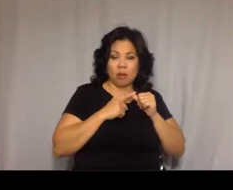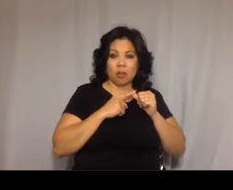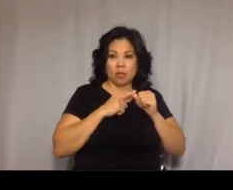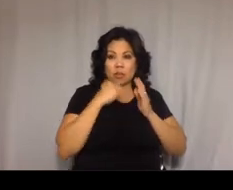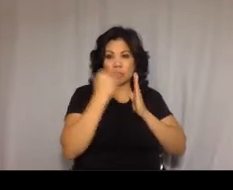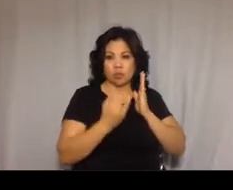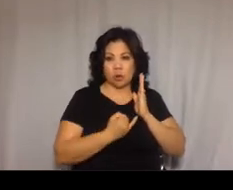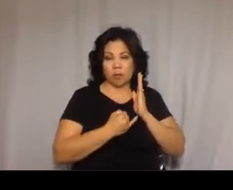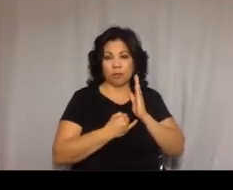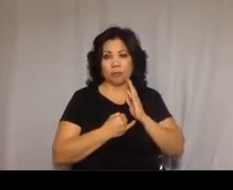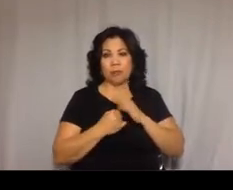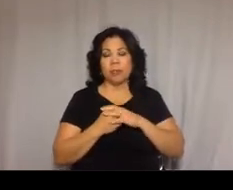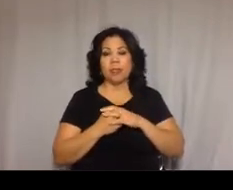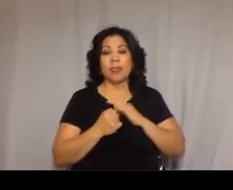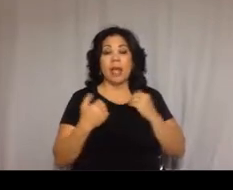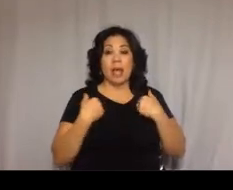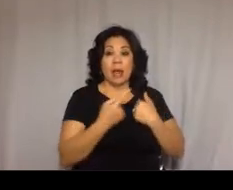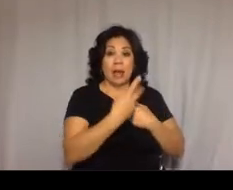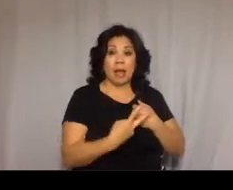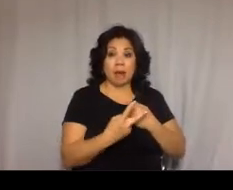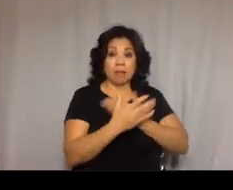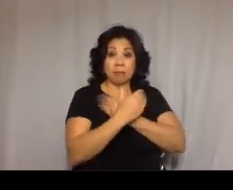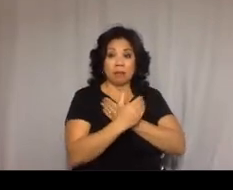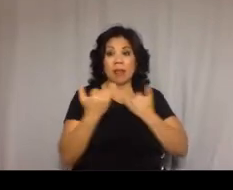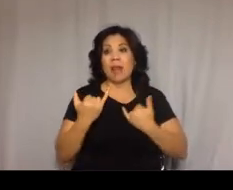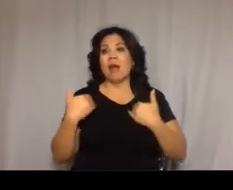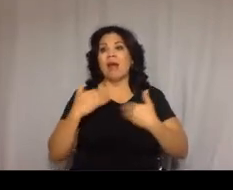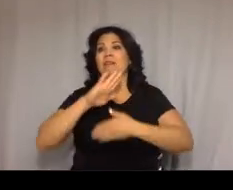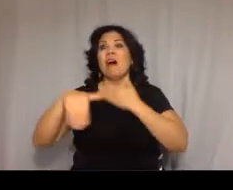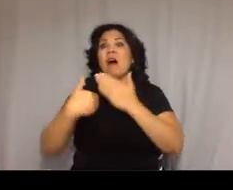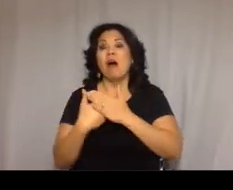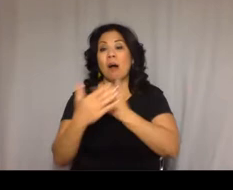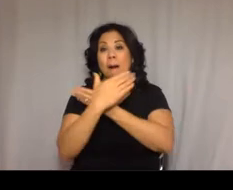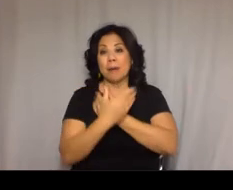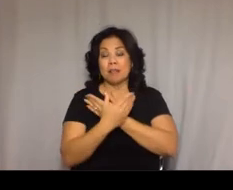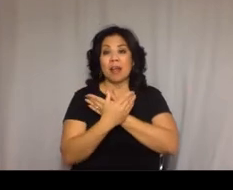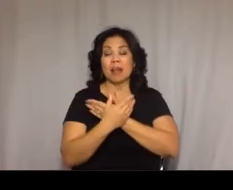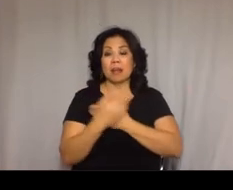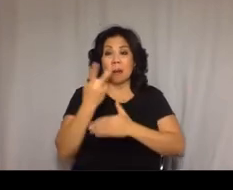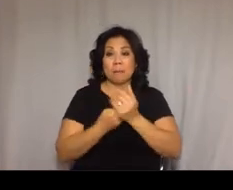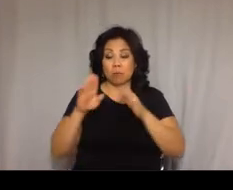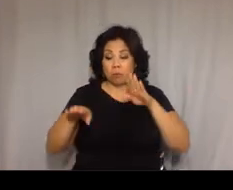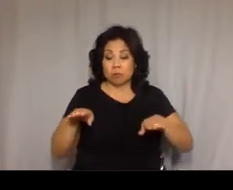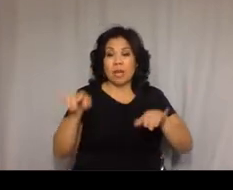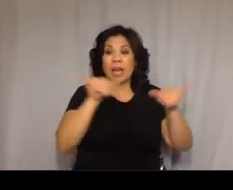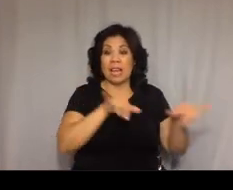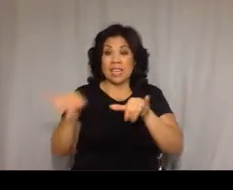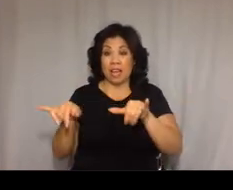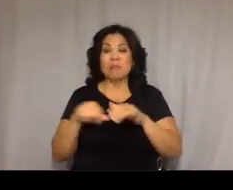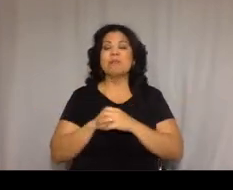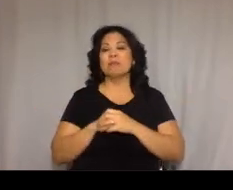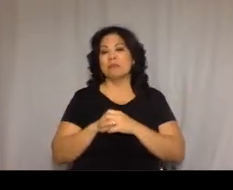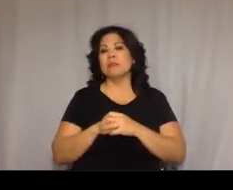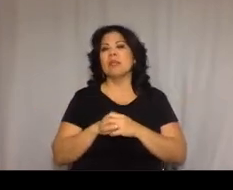had a half butterfly, and now I have a whole butterfly, and he looks the same on both sides. So what you